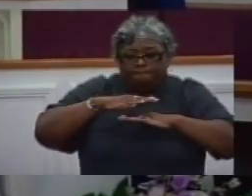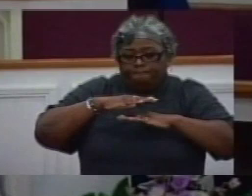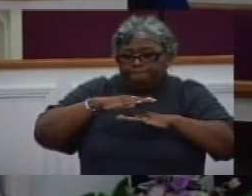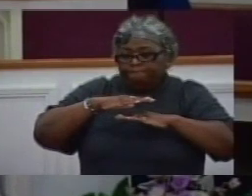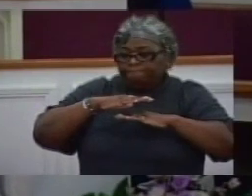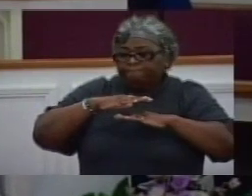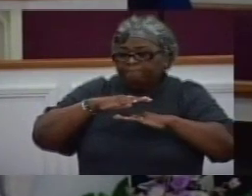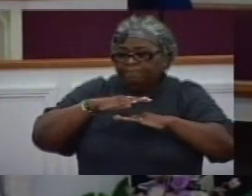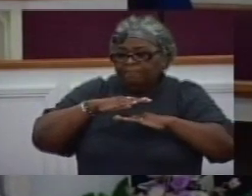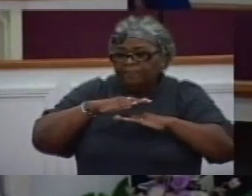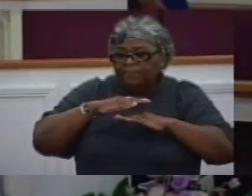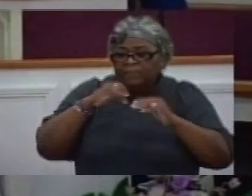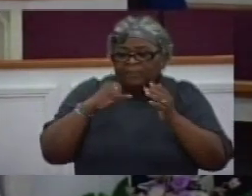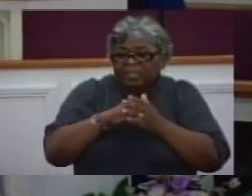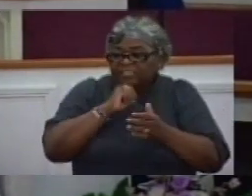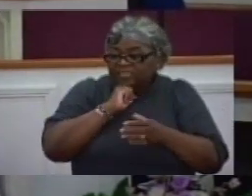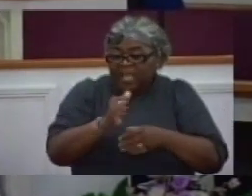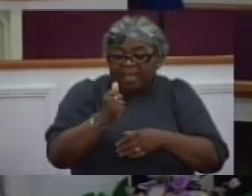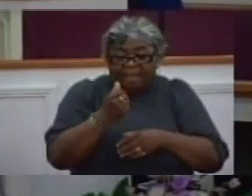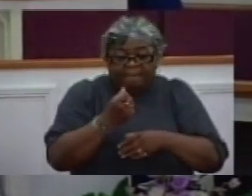what? It's not me,